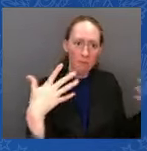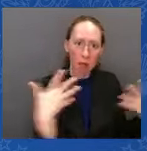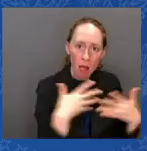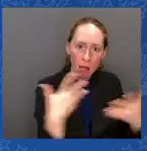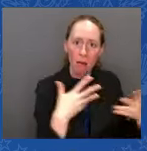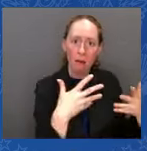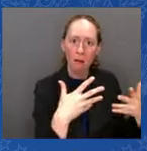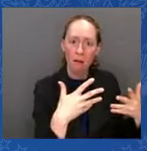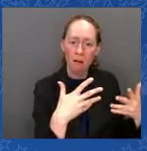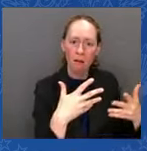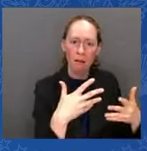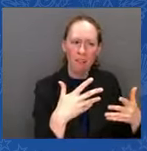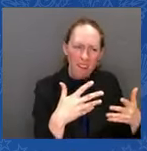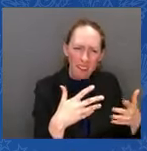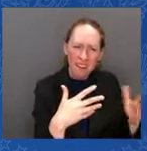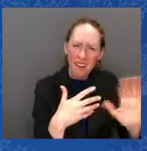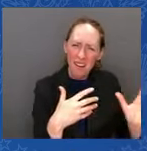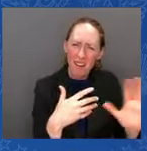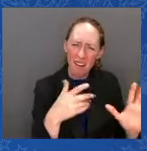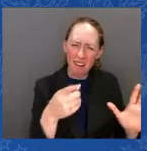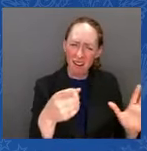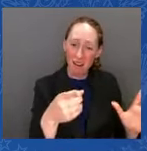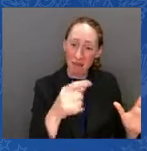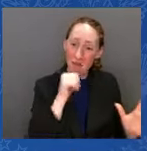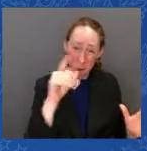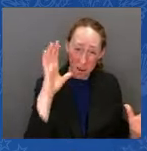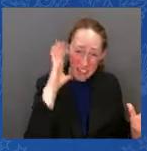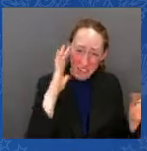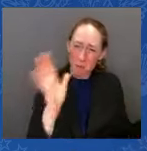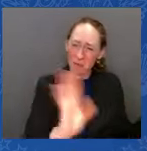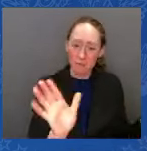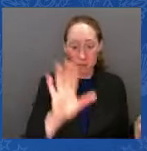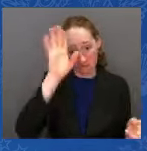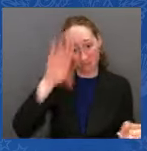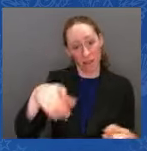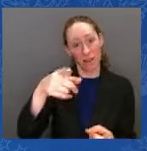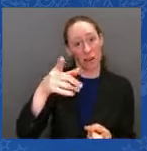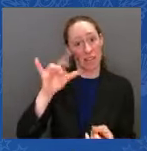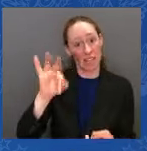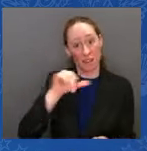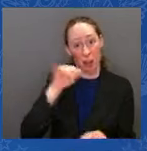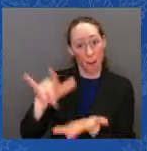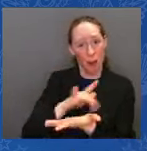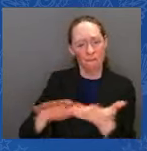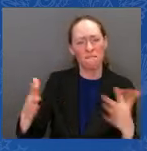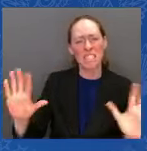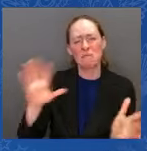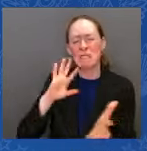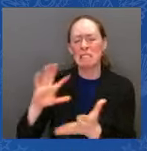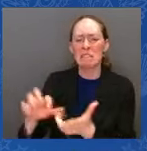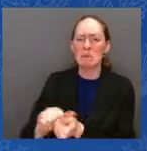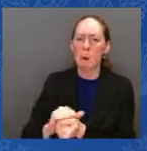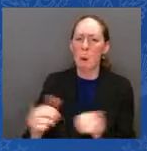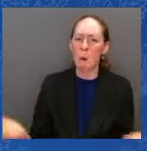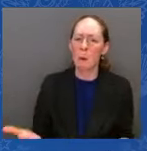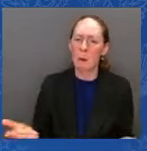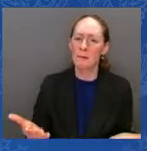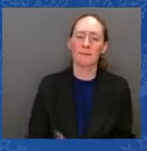would be incredibly damaging. Here's what the speaker has put forward for the Republican proposal. He says he's going to take